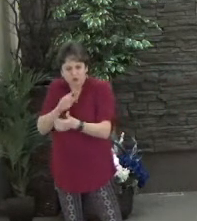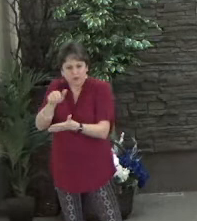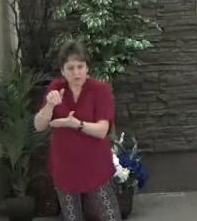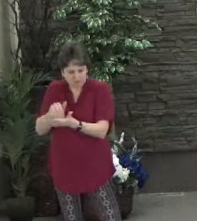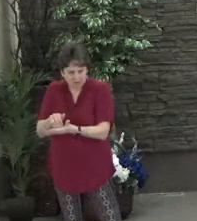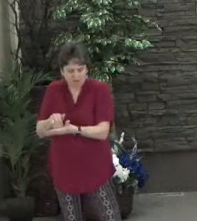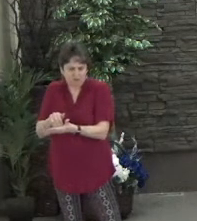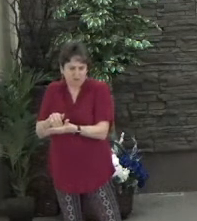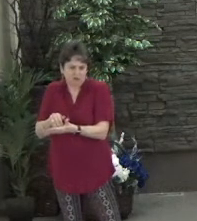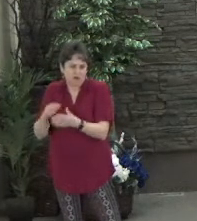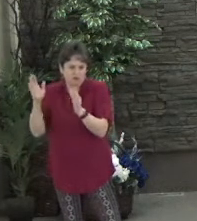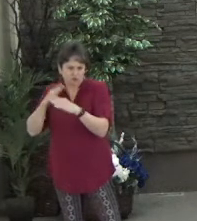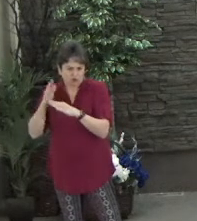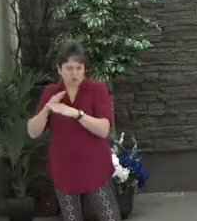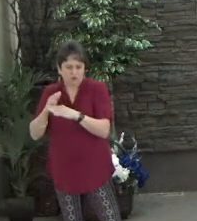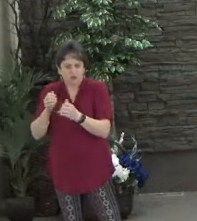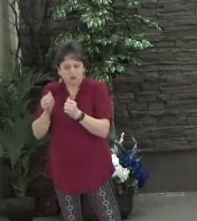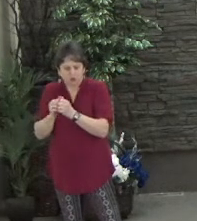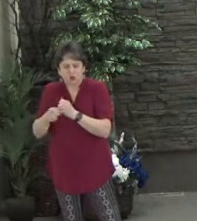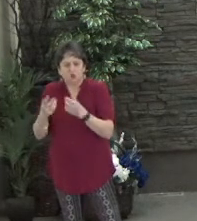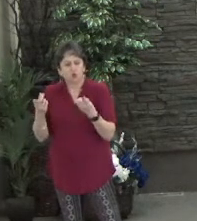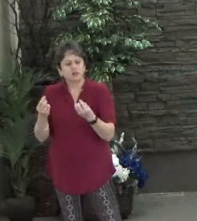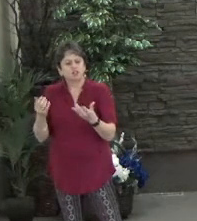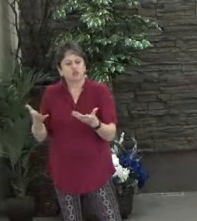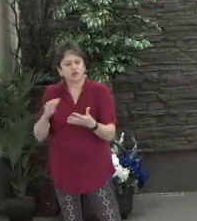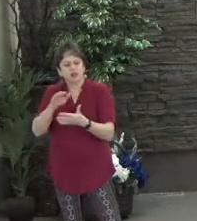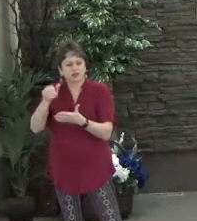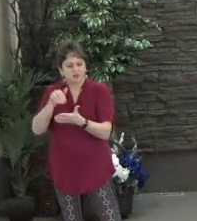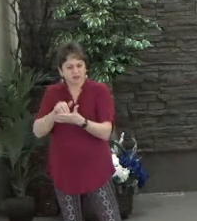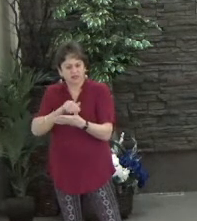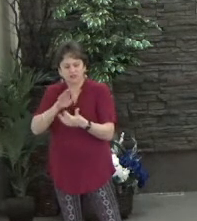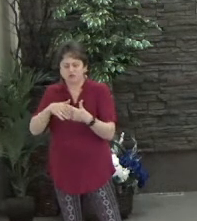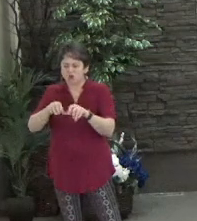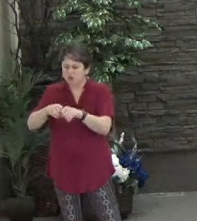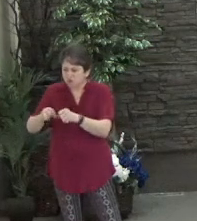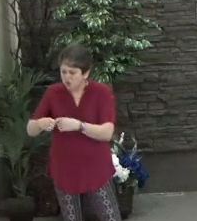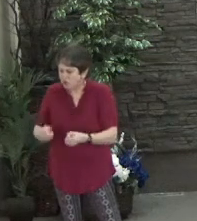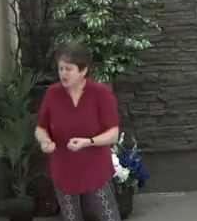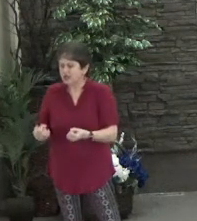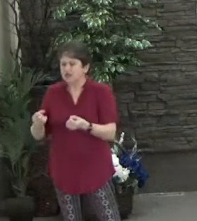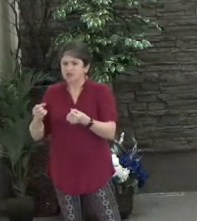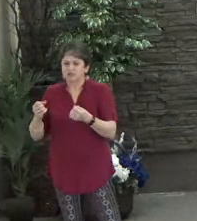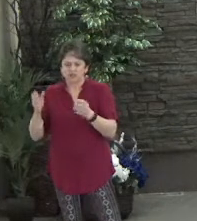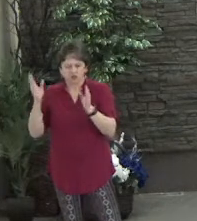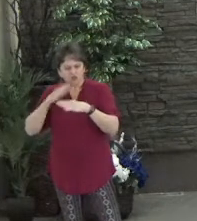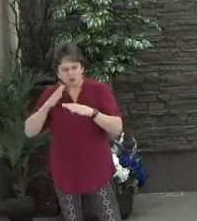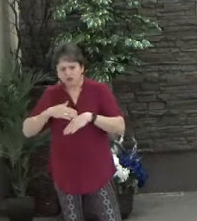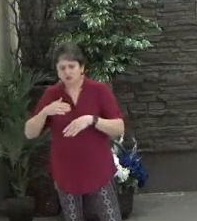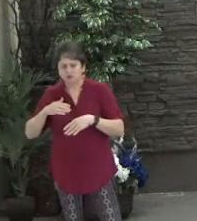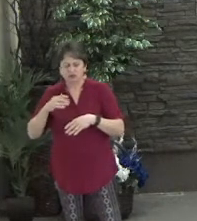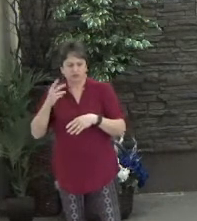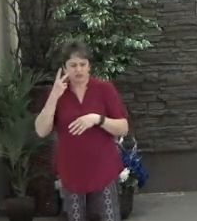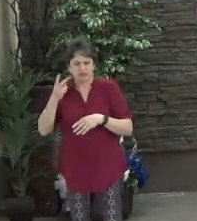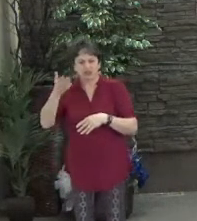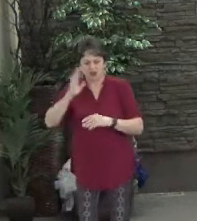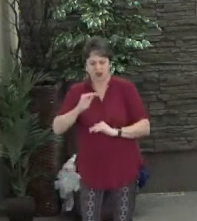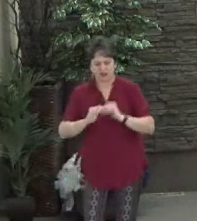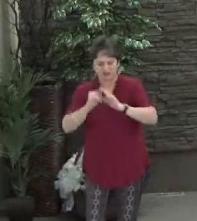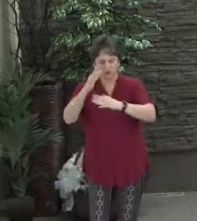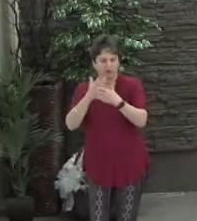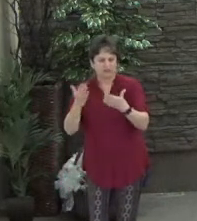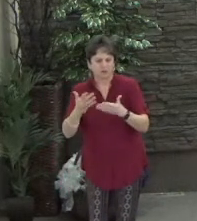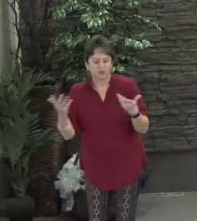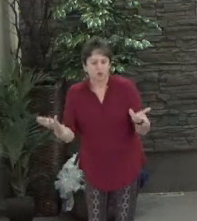there with you. And what is he doing? In the midst of all the brokenness and trash that we see in our world, God is building